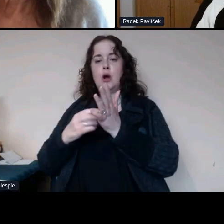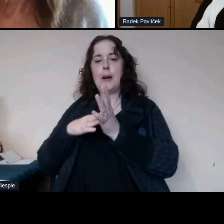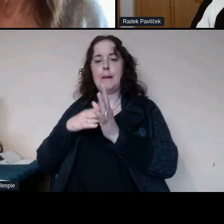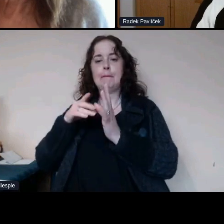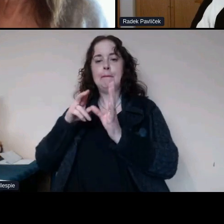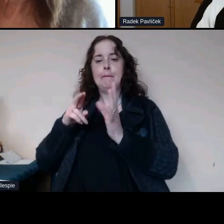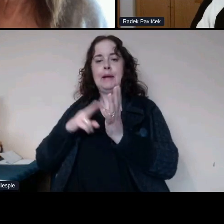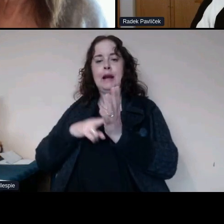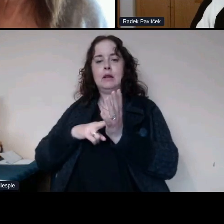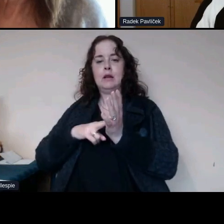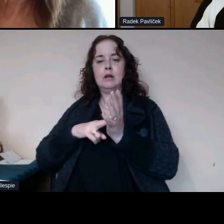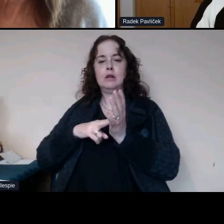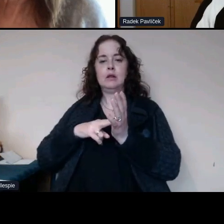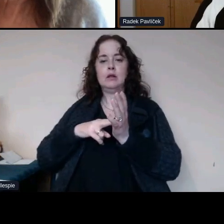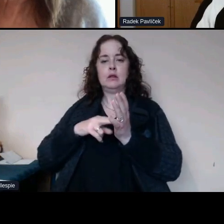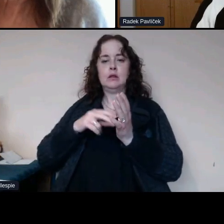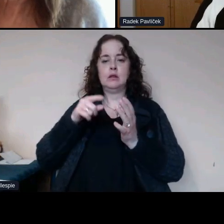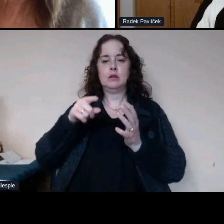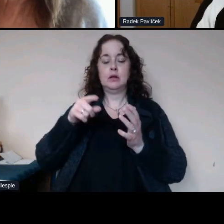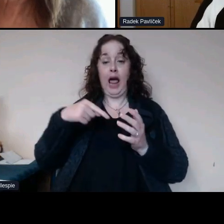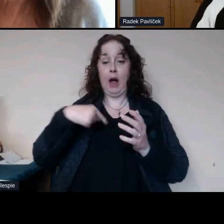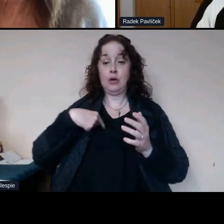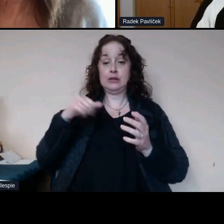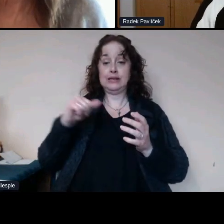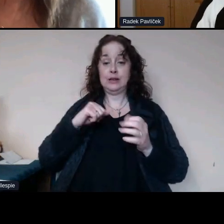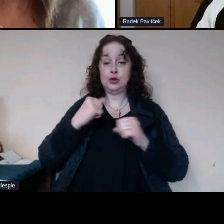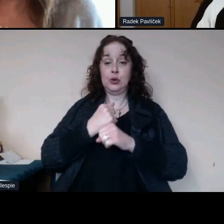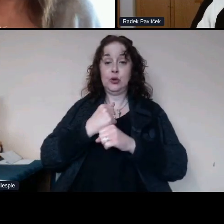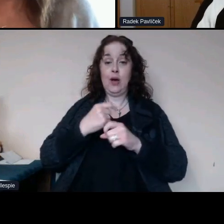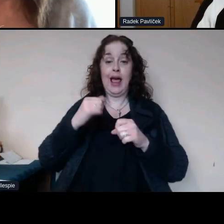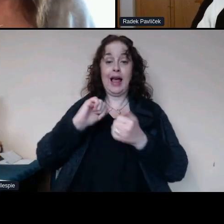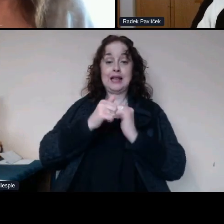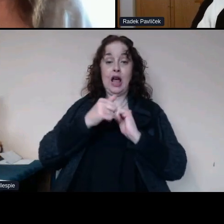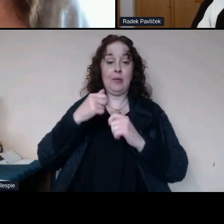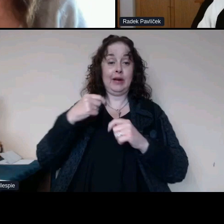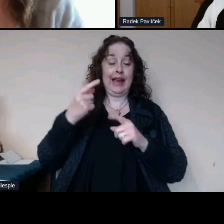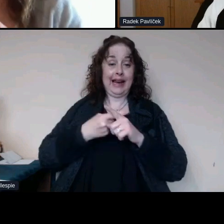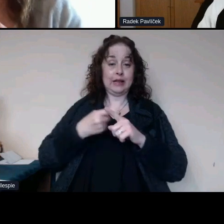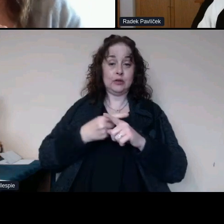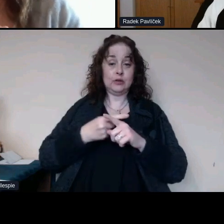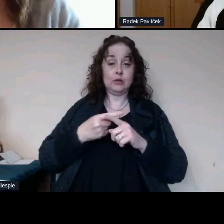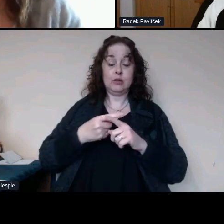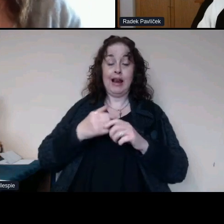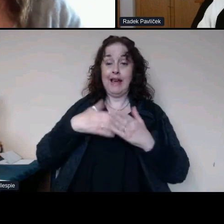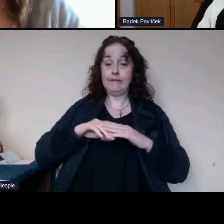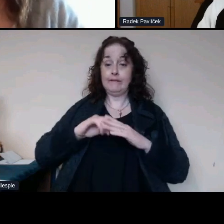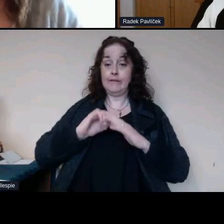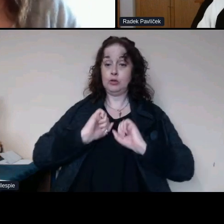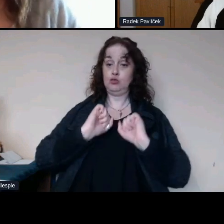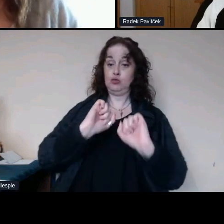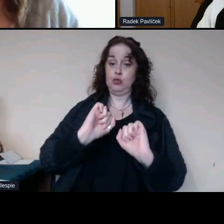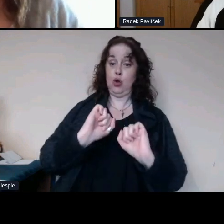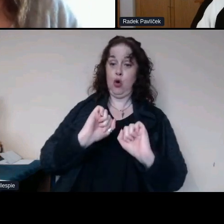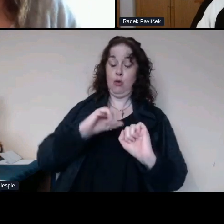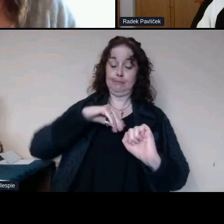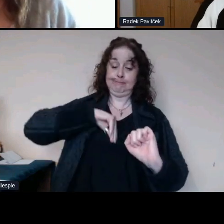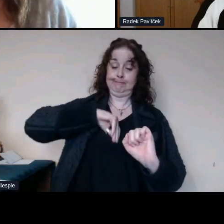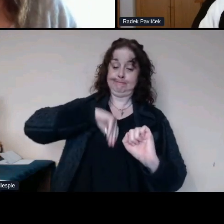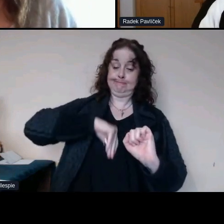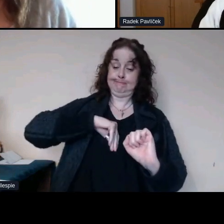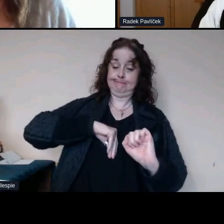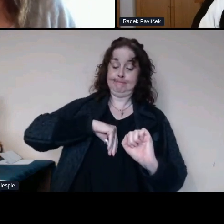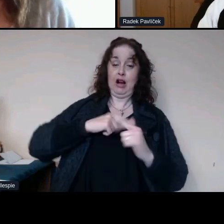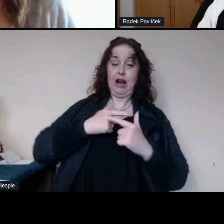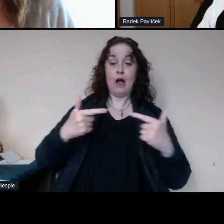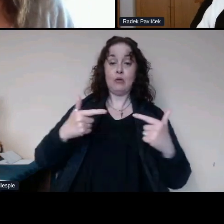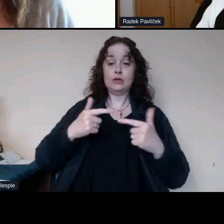still do the exam in English because it would be easier for me. But you get the choice. If you're a native speaker of German, you would be able to do right